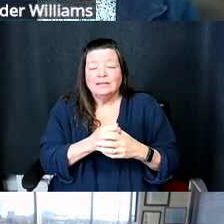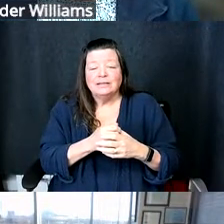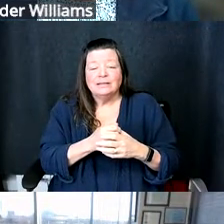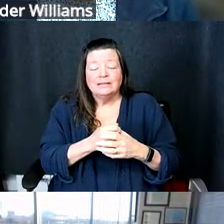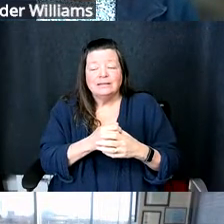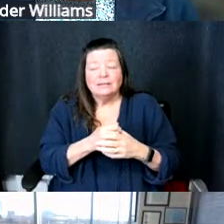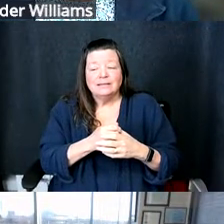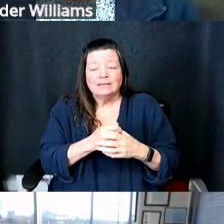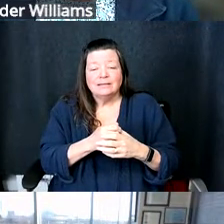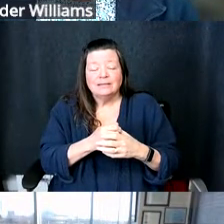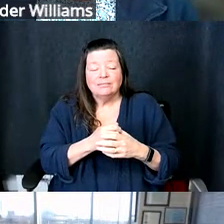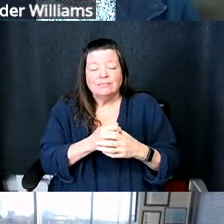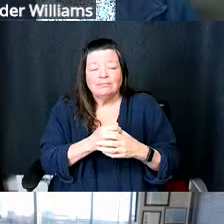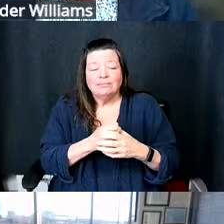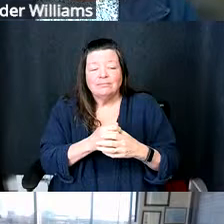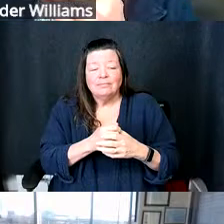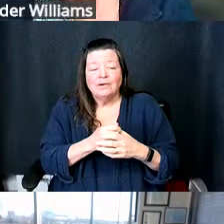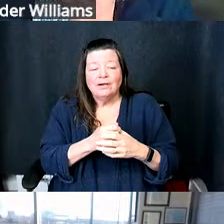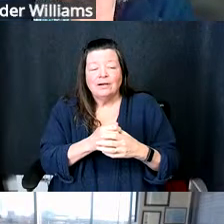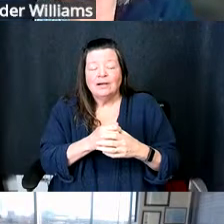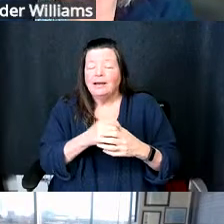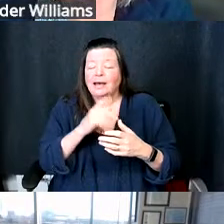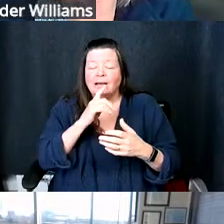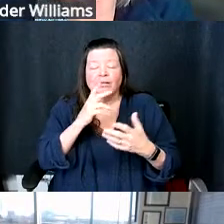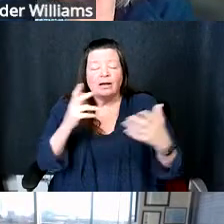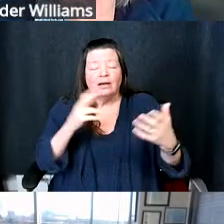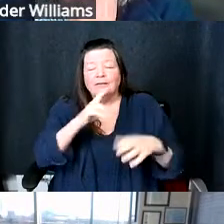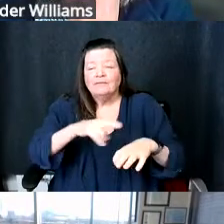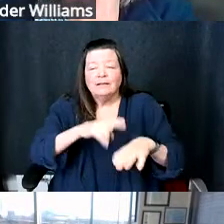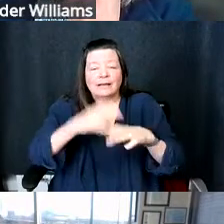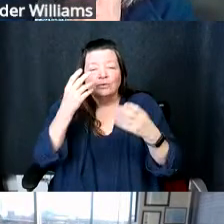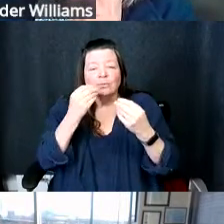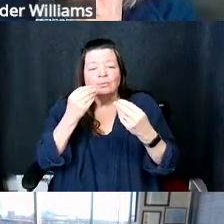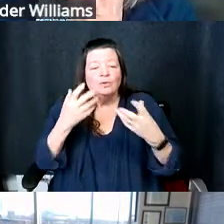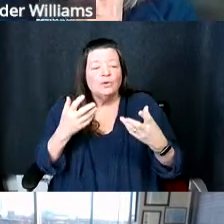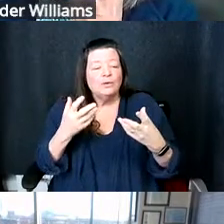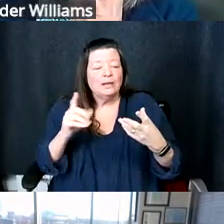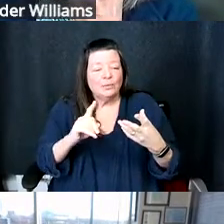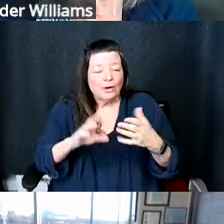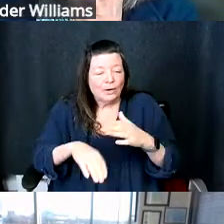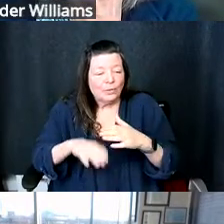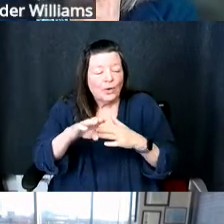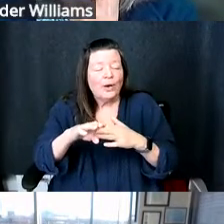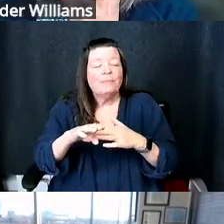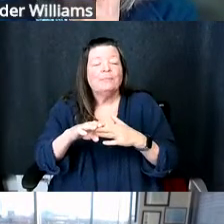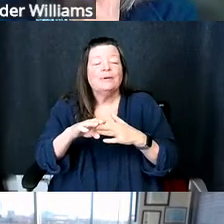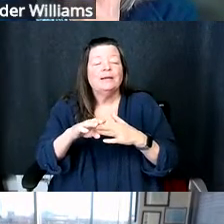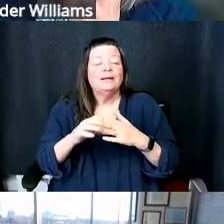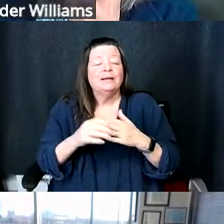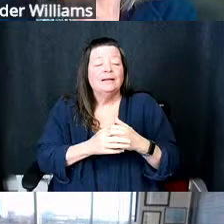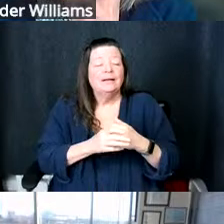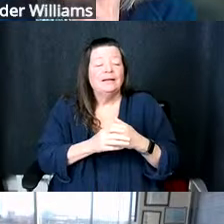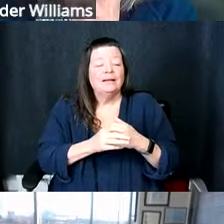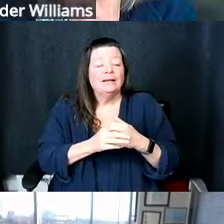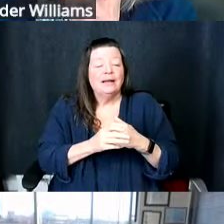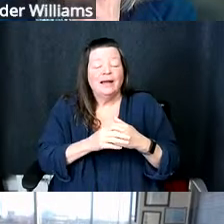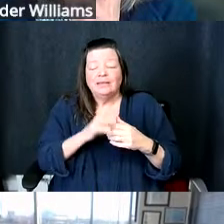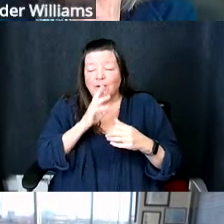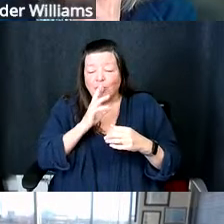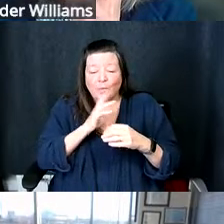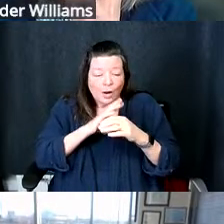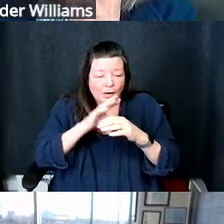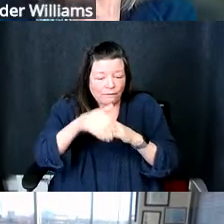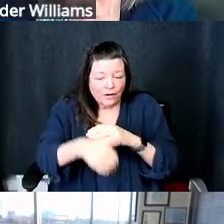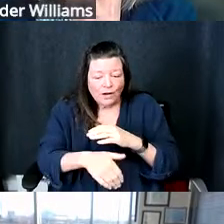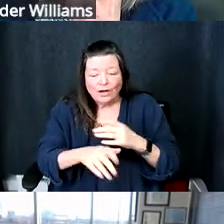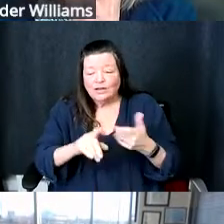similar to Portland, natural beauty, access to beaches are not so far away, and it's very beautiful. And also, it